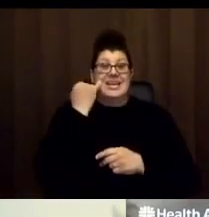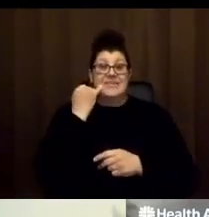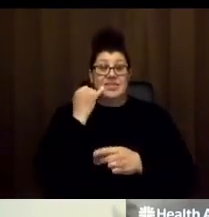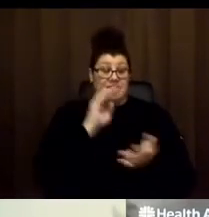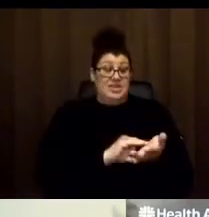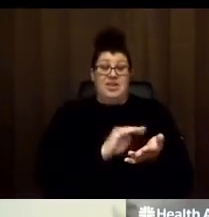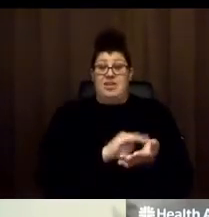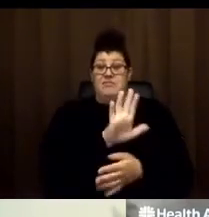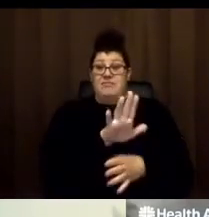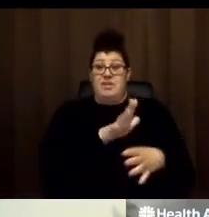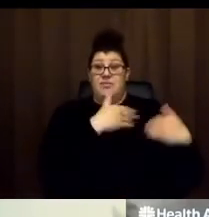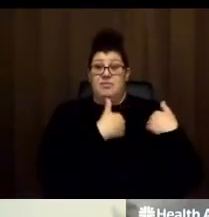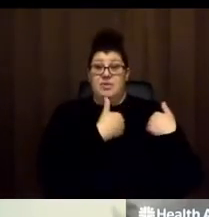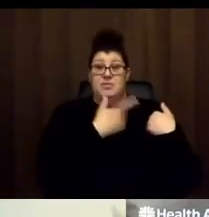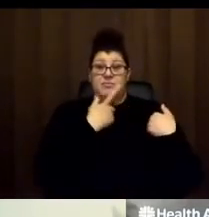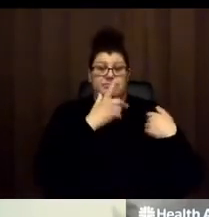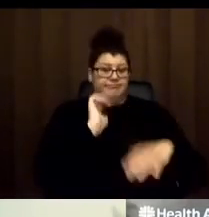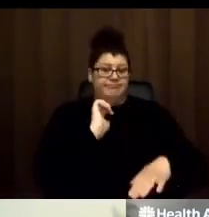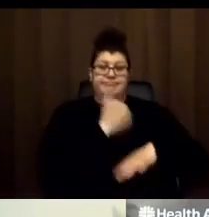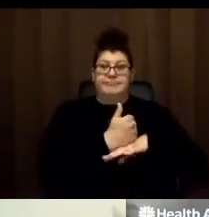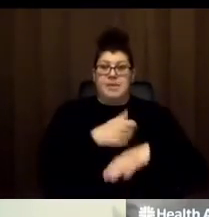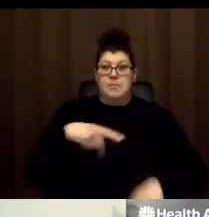is medically necessary.